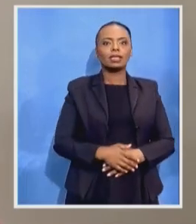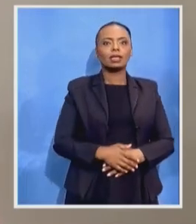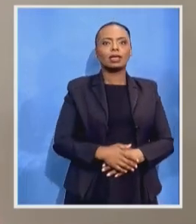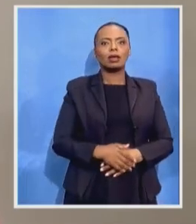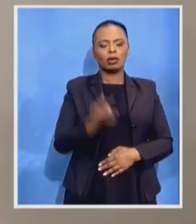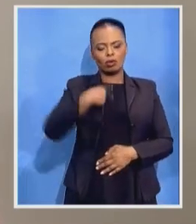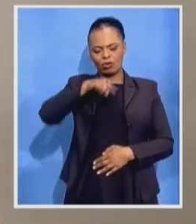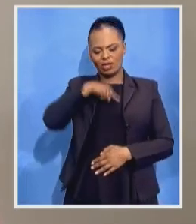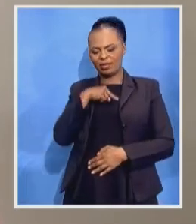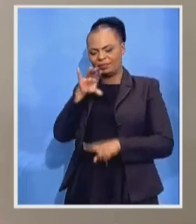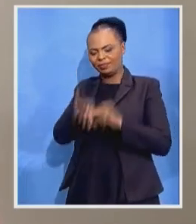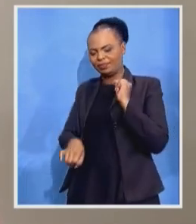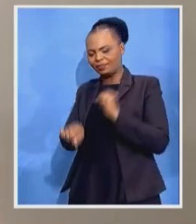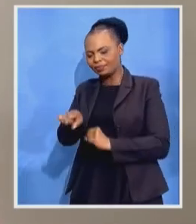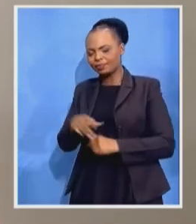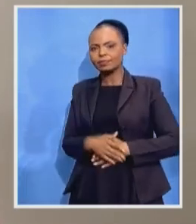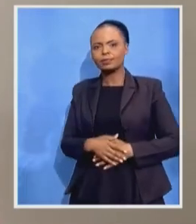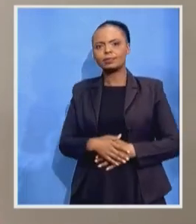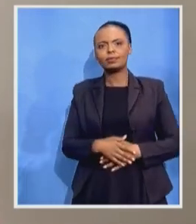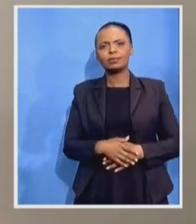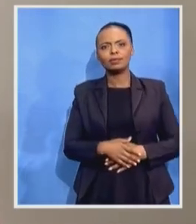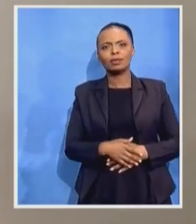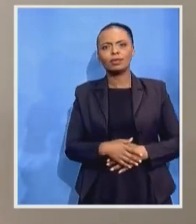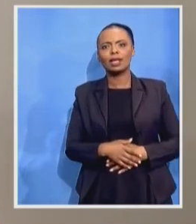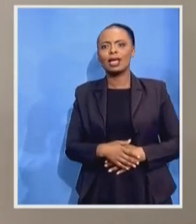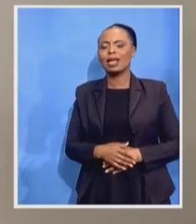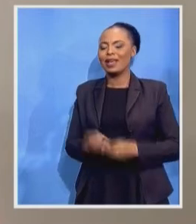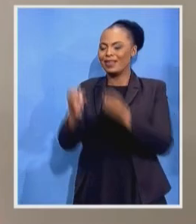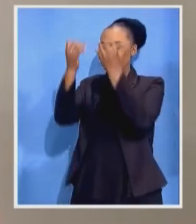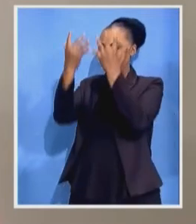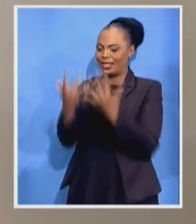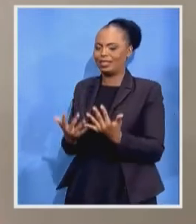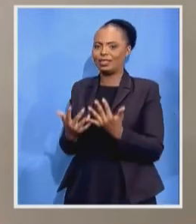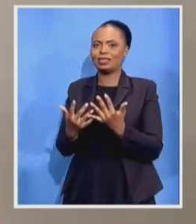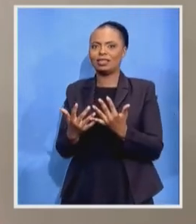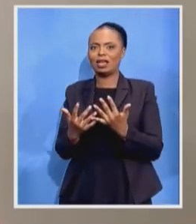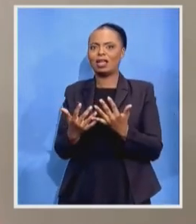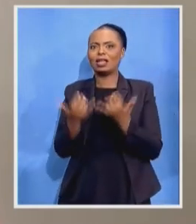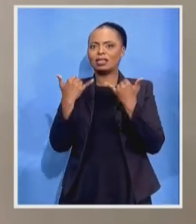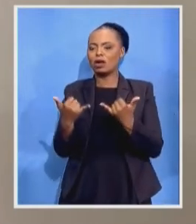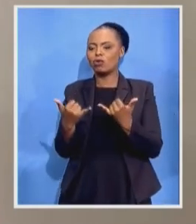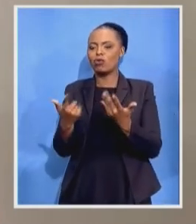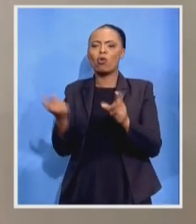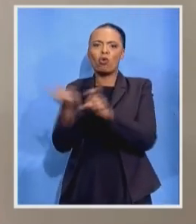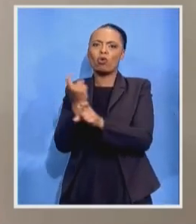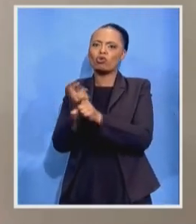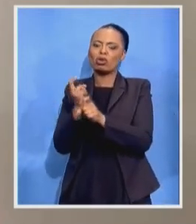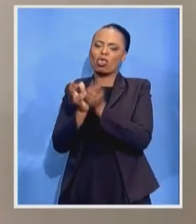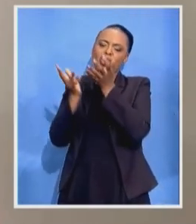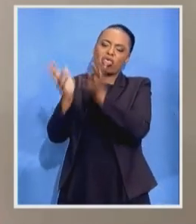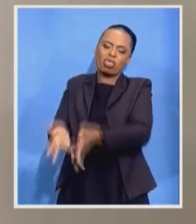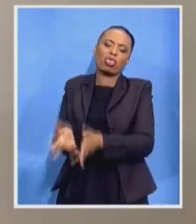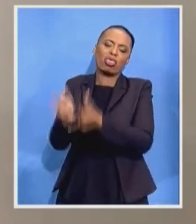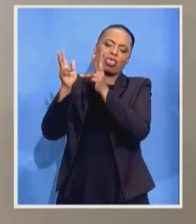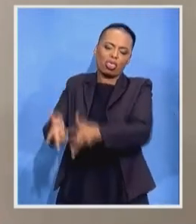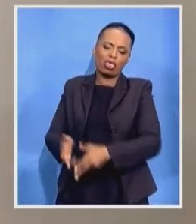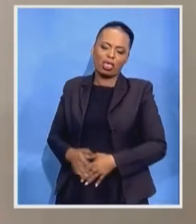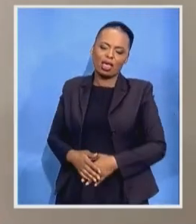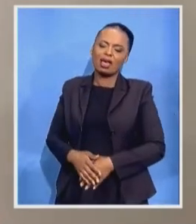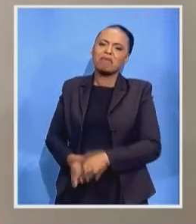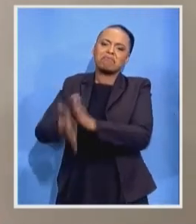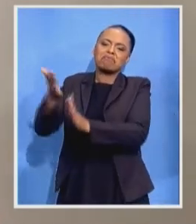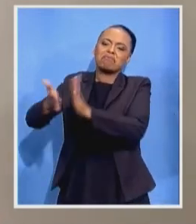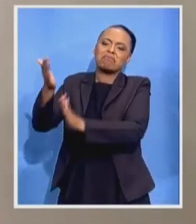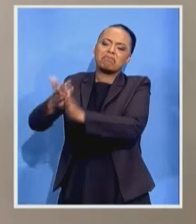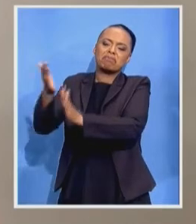the financial sector has been left to get away with murder. Its poor handling of the COVID-19 state-guaranteed loan